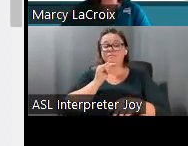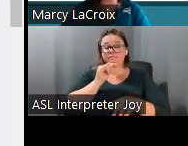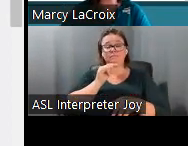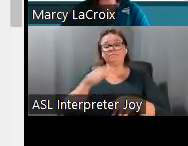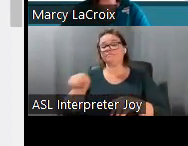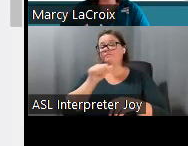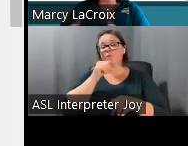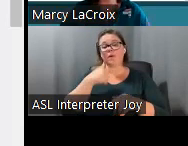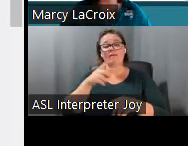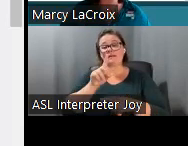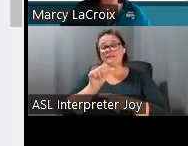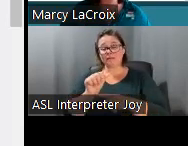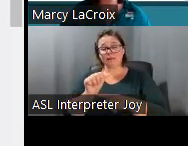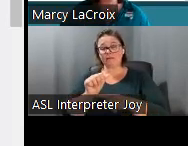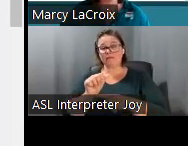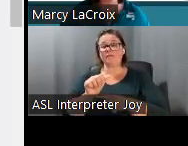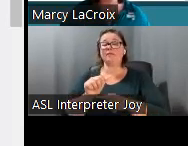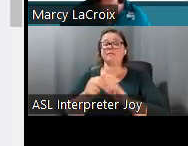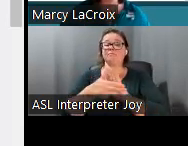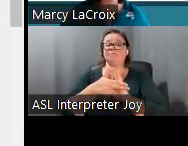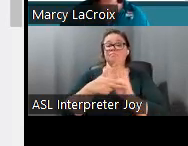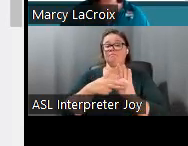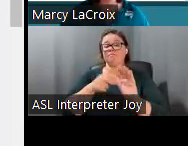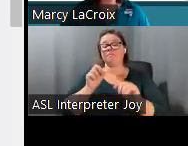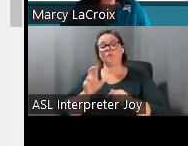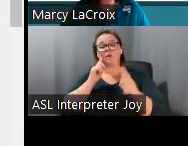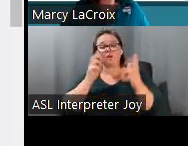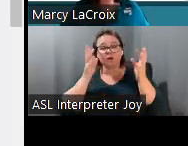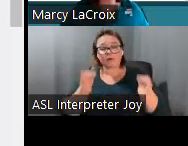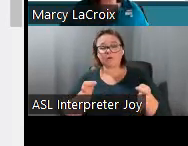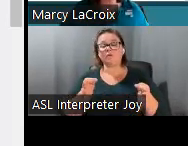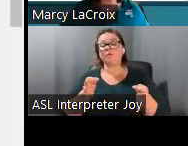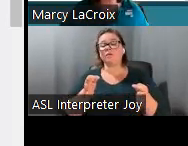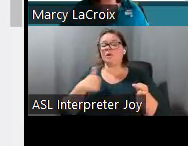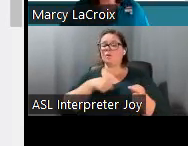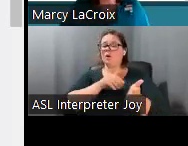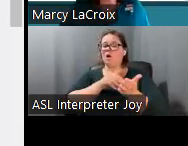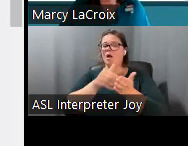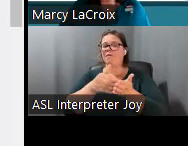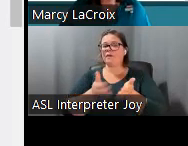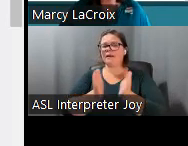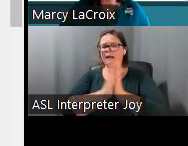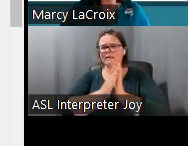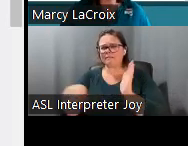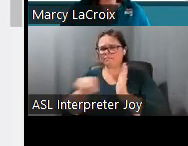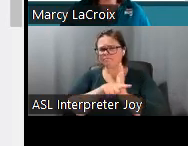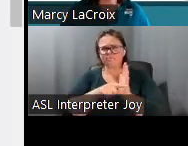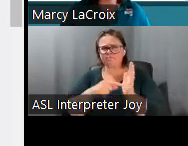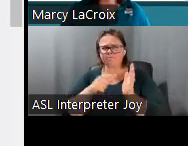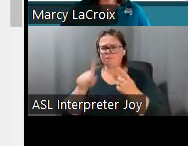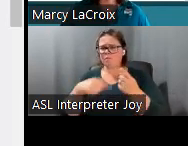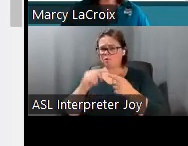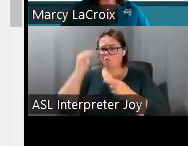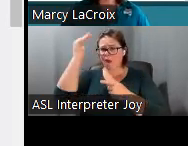a disability diagnosis or a determination, we're often asking them, what do you want to be when you grow